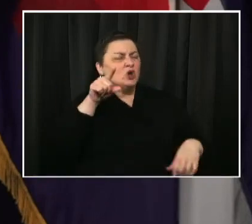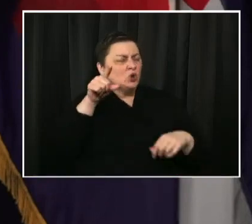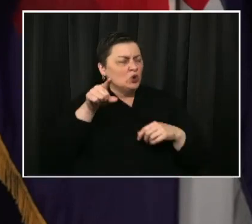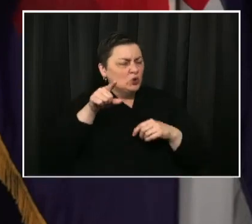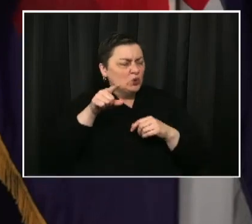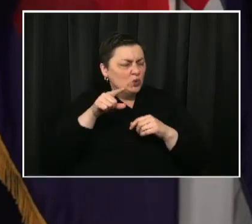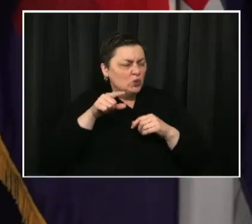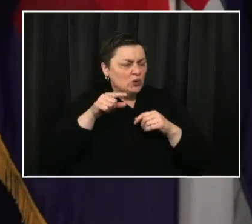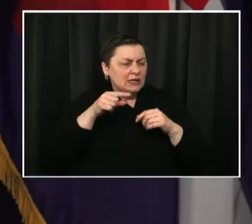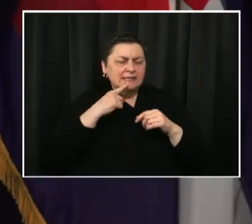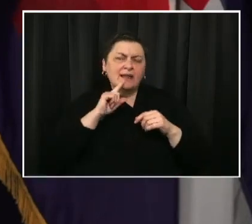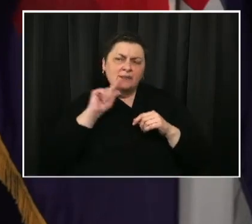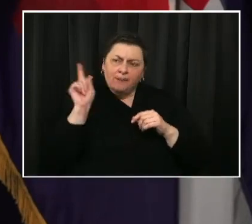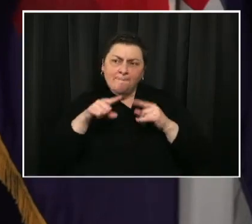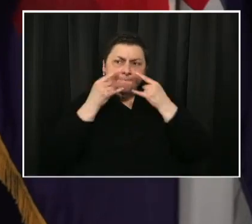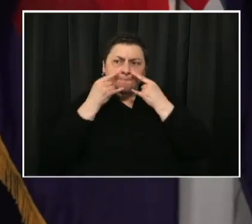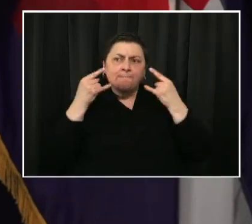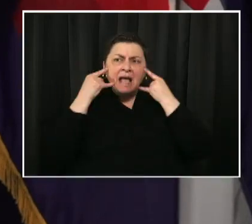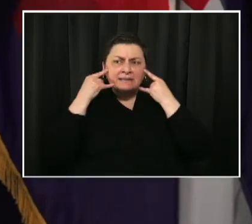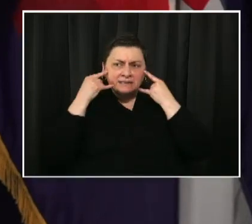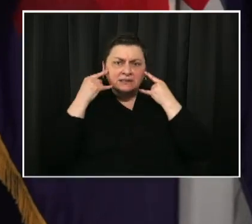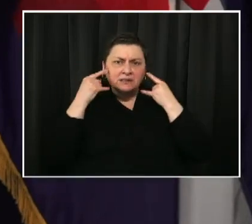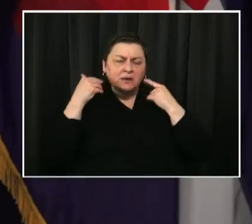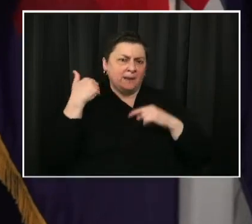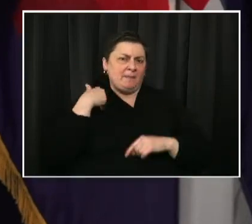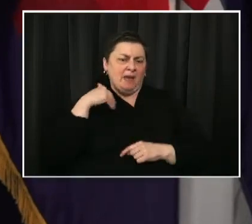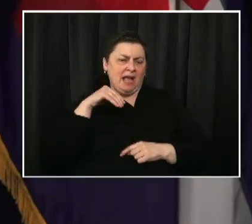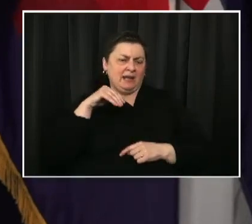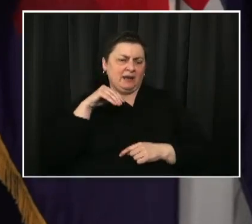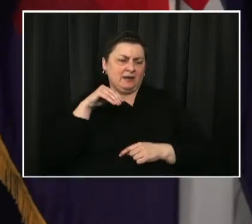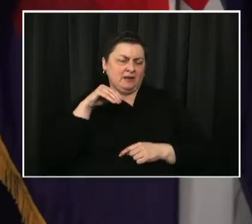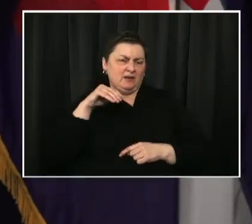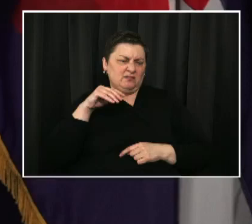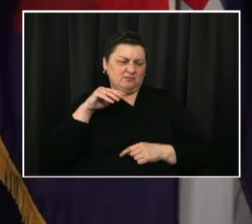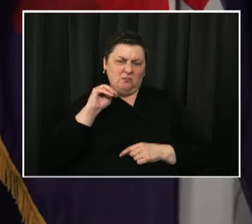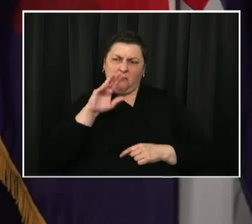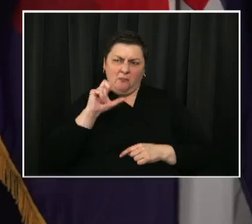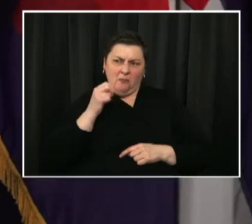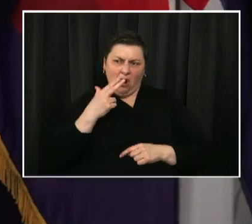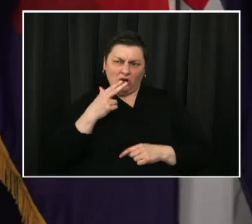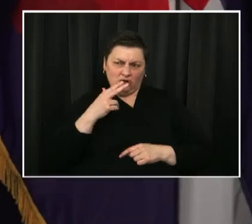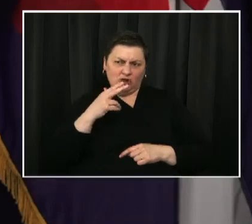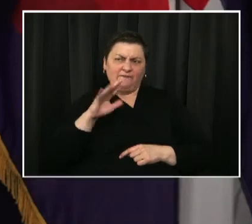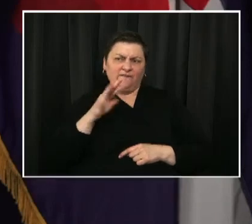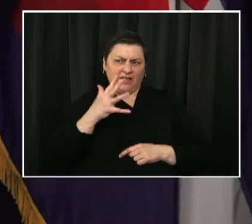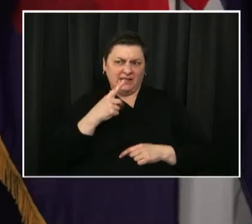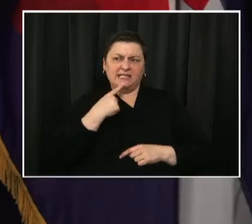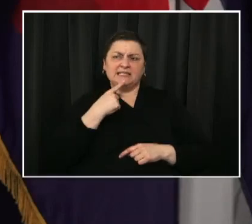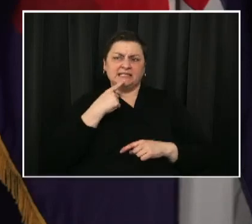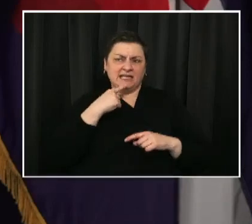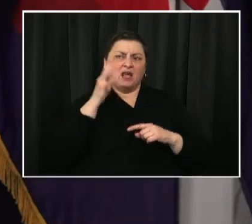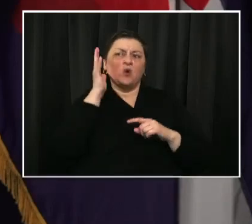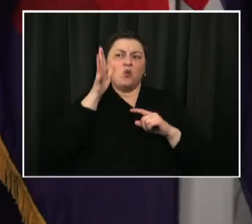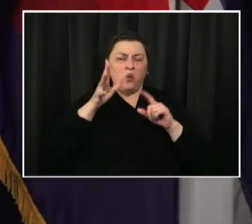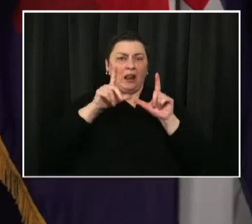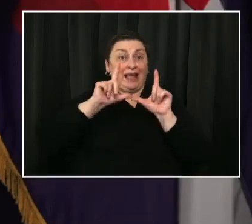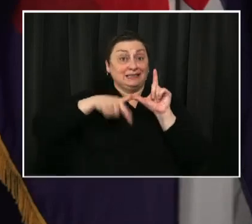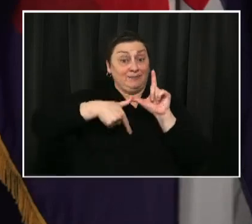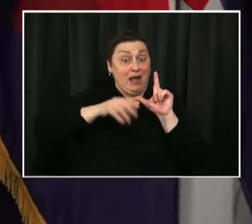going to be coming up in the early part of April. What are you thinking about that? Are you going to continue that mask order? Or are you going to make